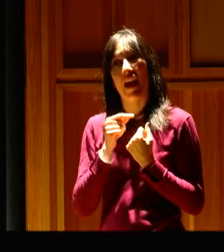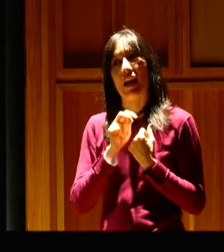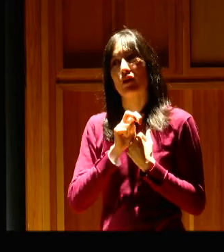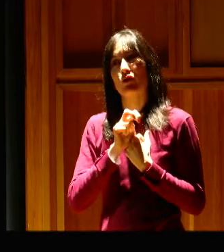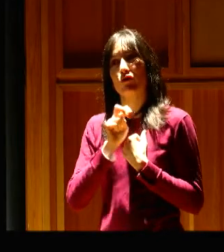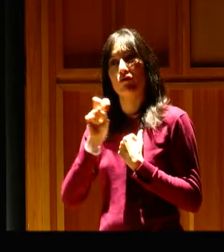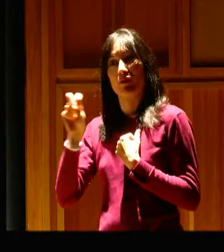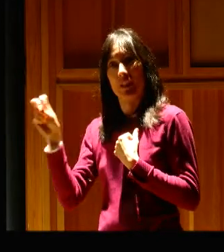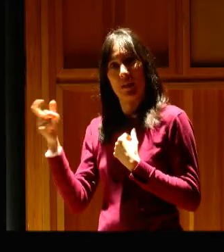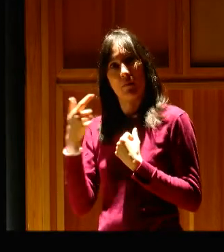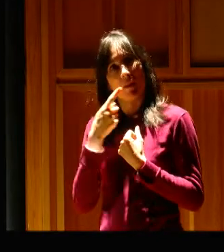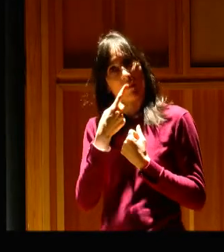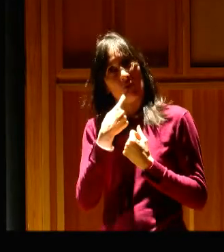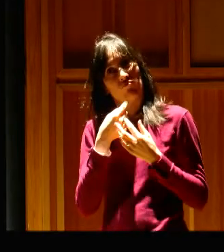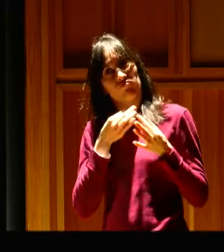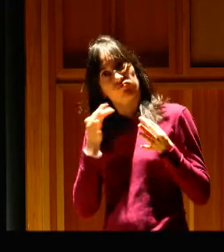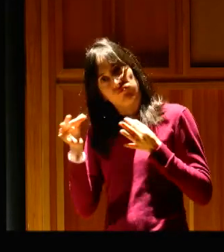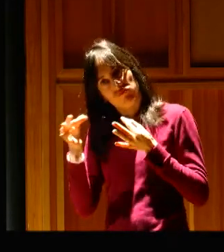the Holocaust was.